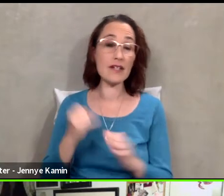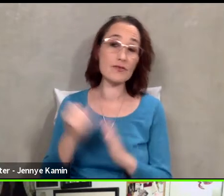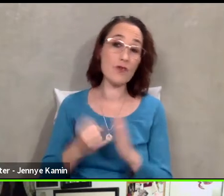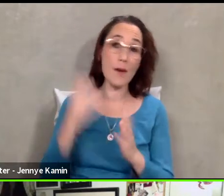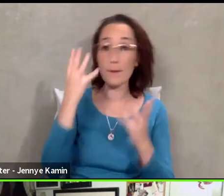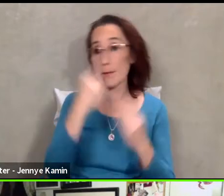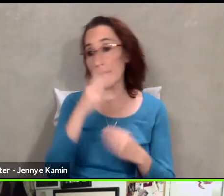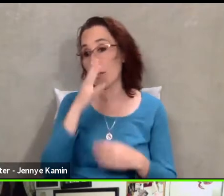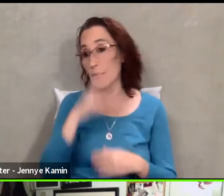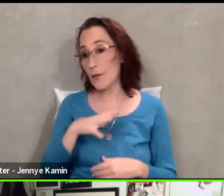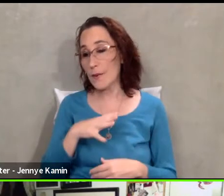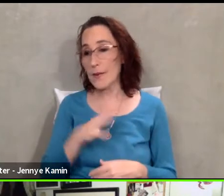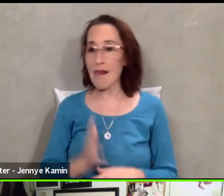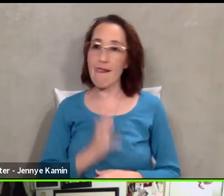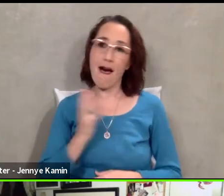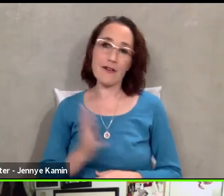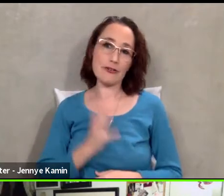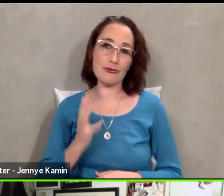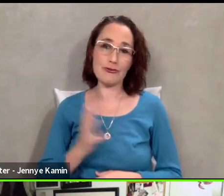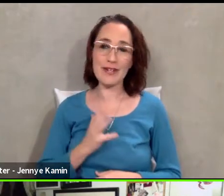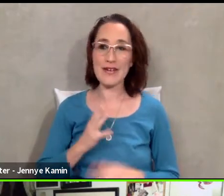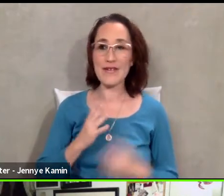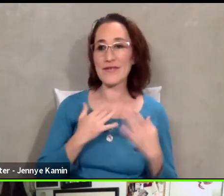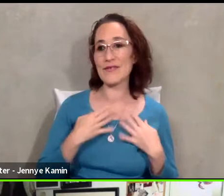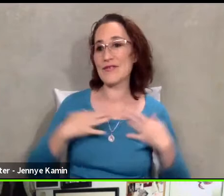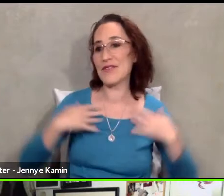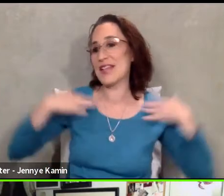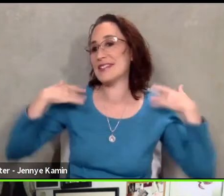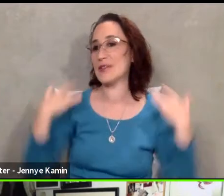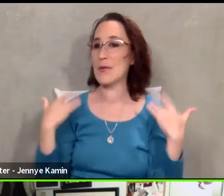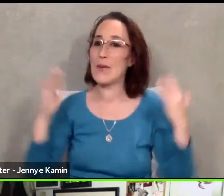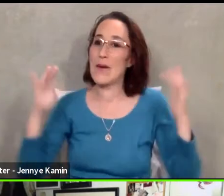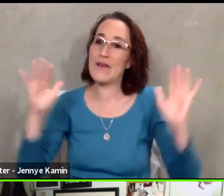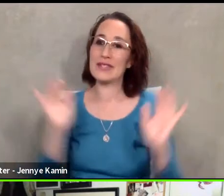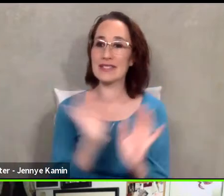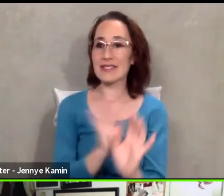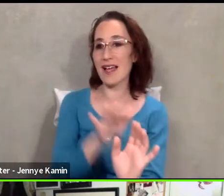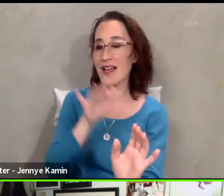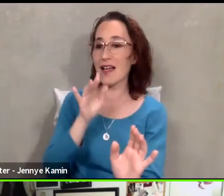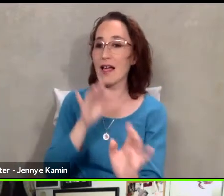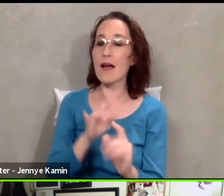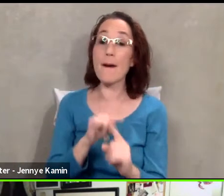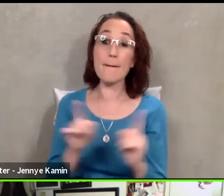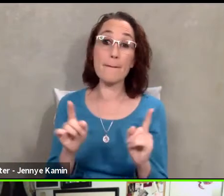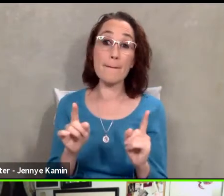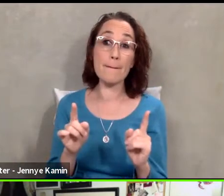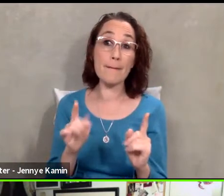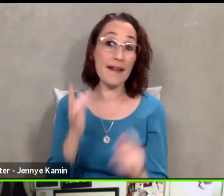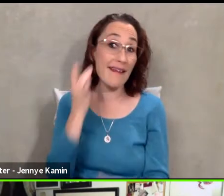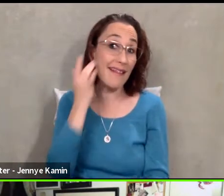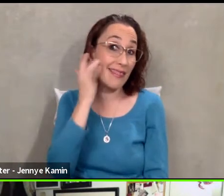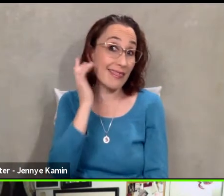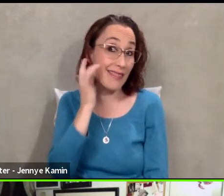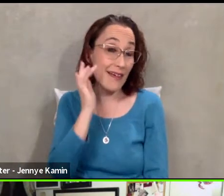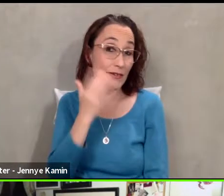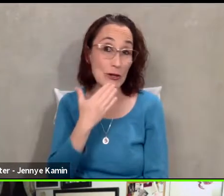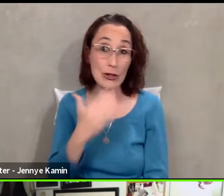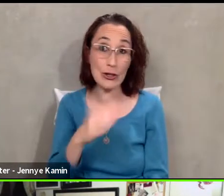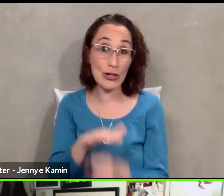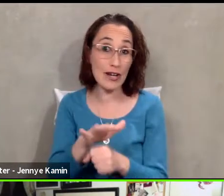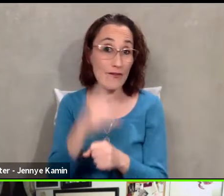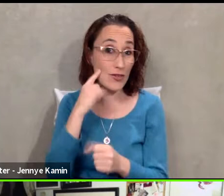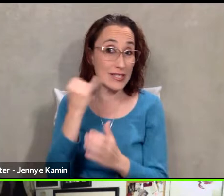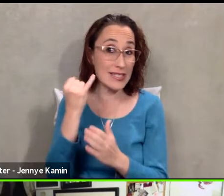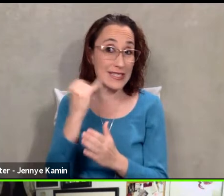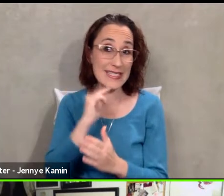and I can draw luxury, and I could draw like frills and ruffles, but I didn't feel like I was clever enough or good enough to do anything like serious